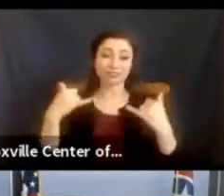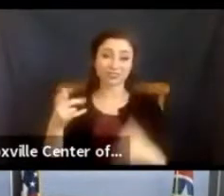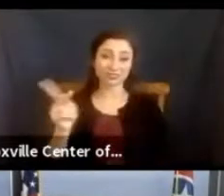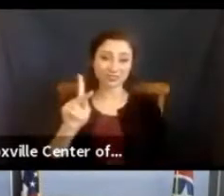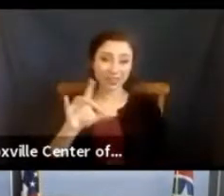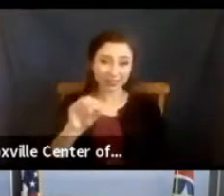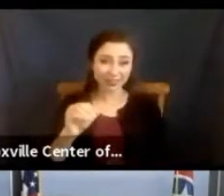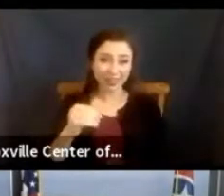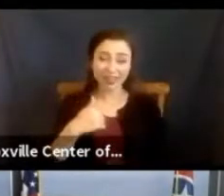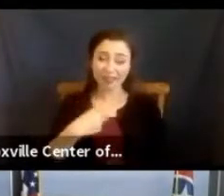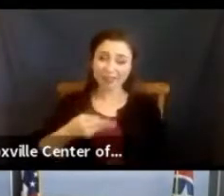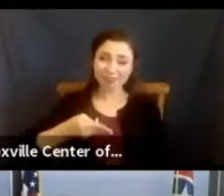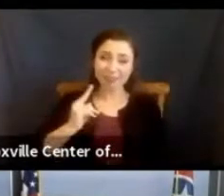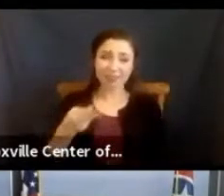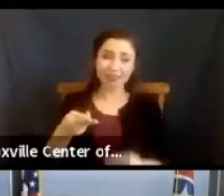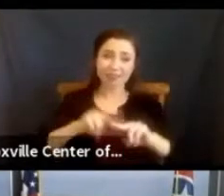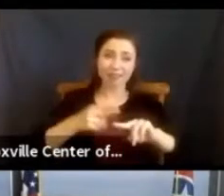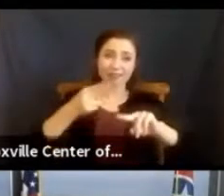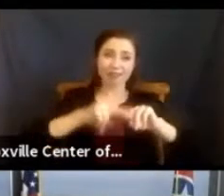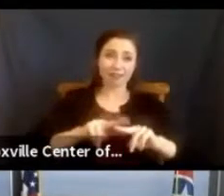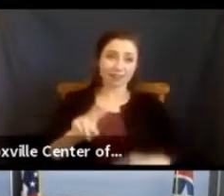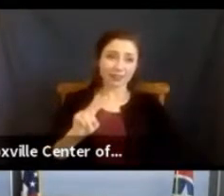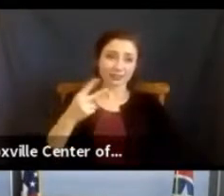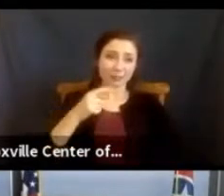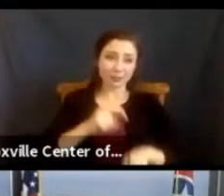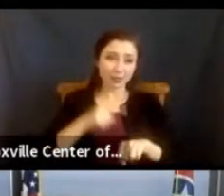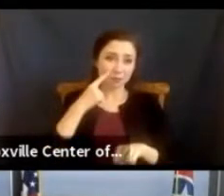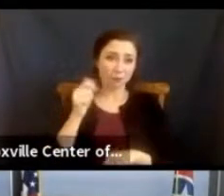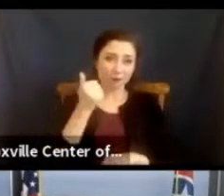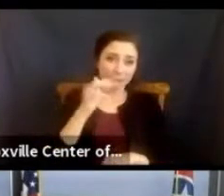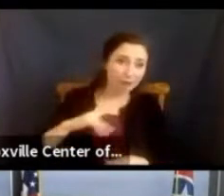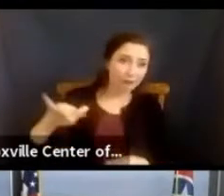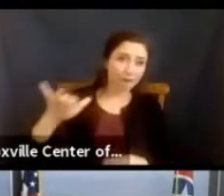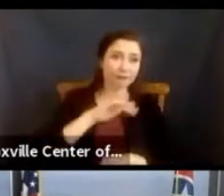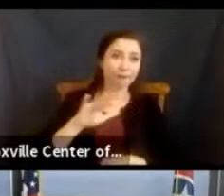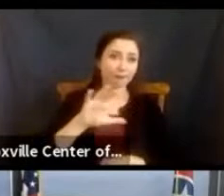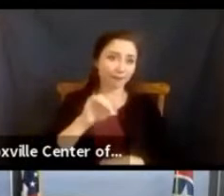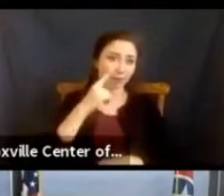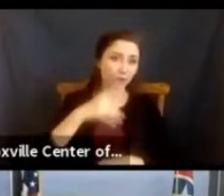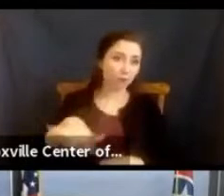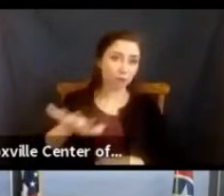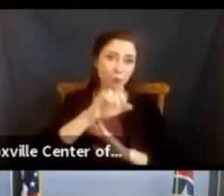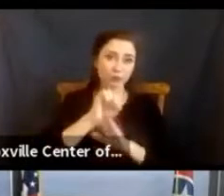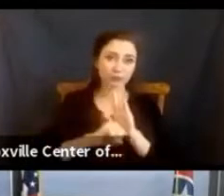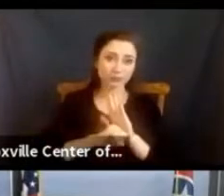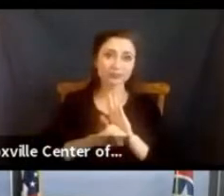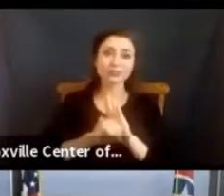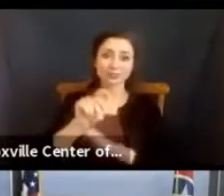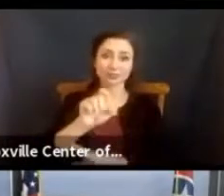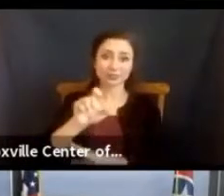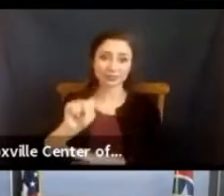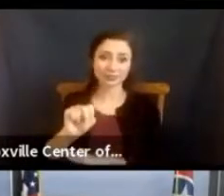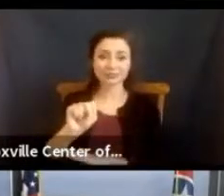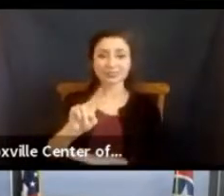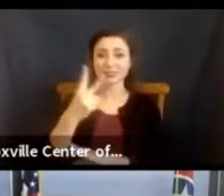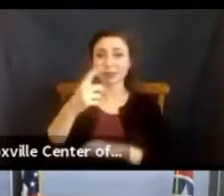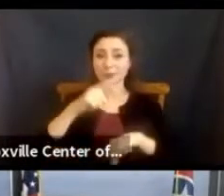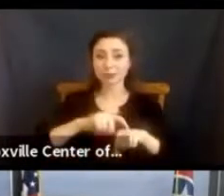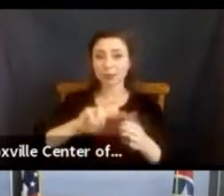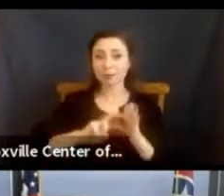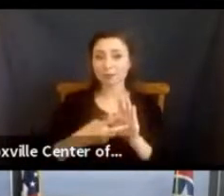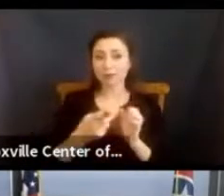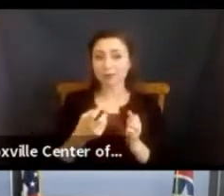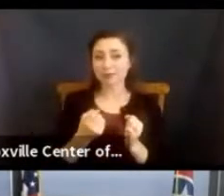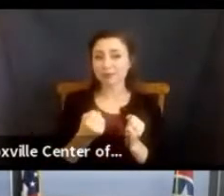highest doubling time for any county in the state. So doubling time means how long does it take us to double